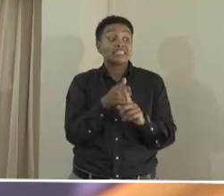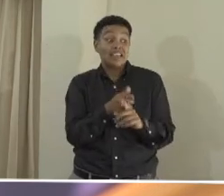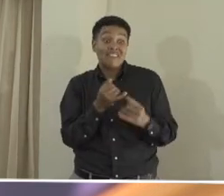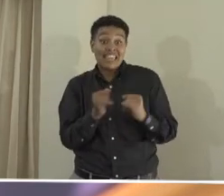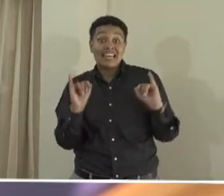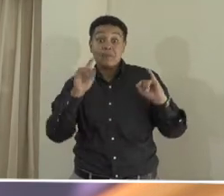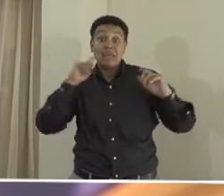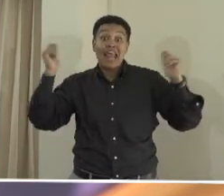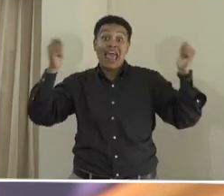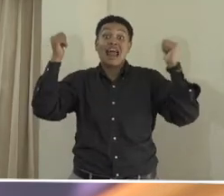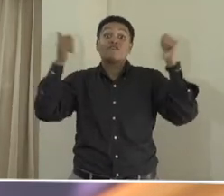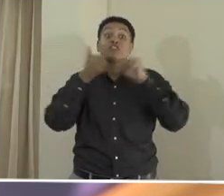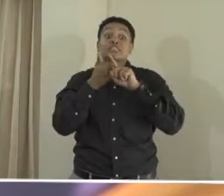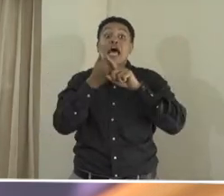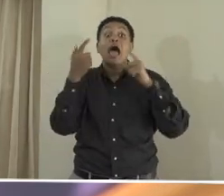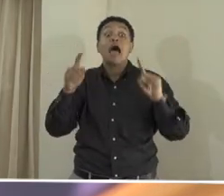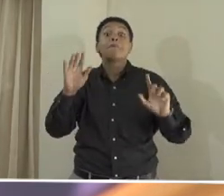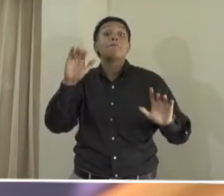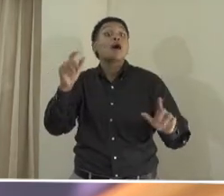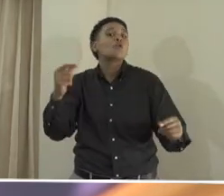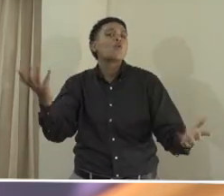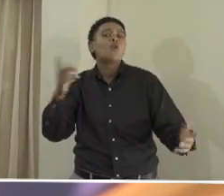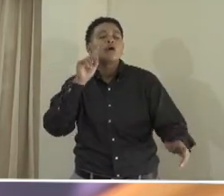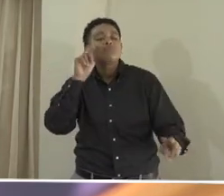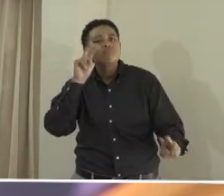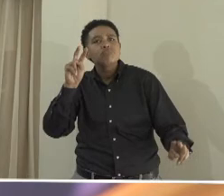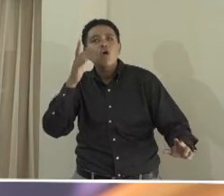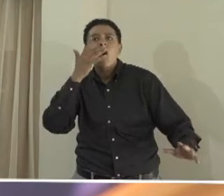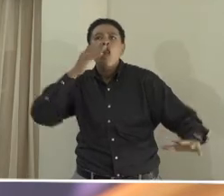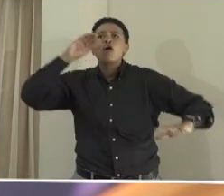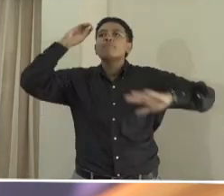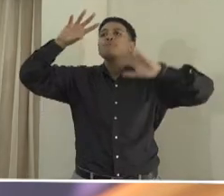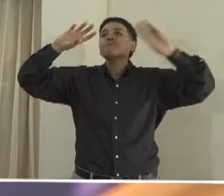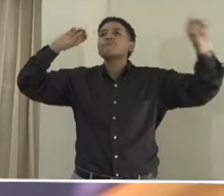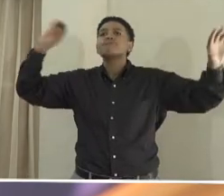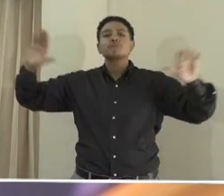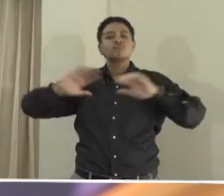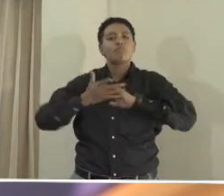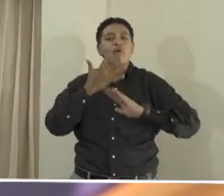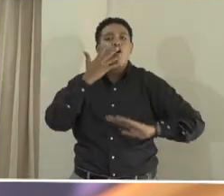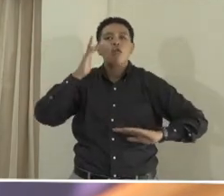independence anniversary by decorating in the national colors.